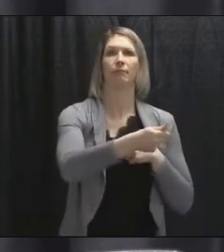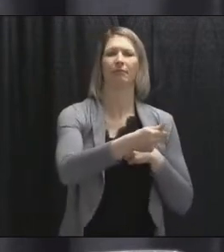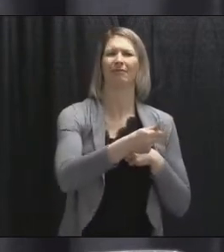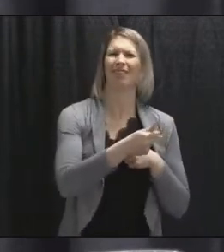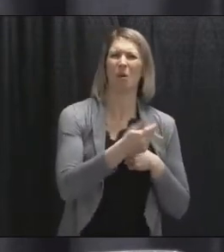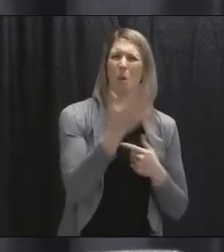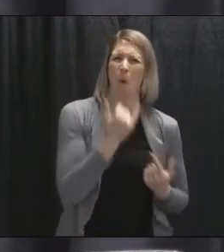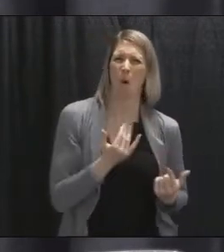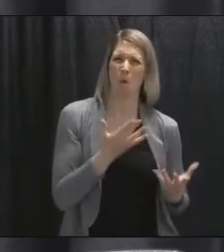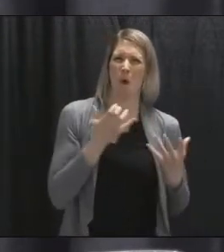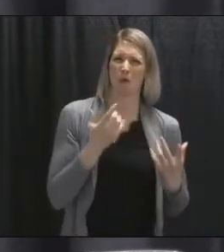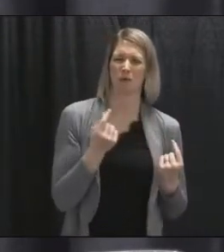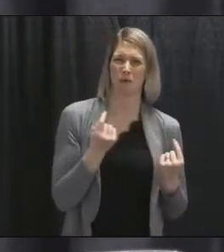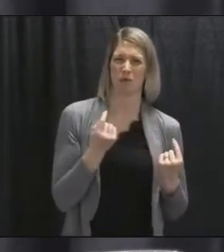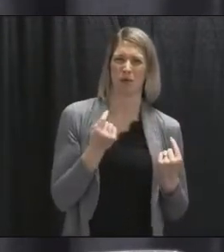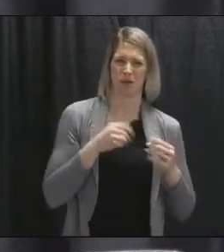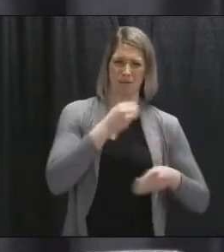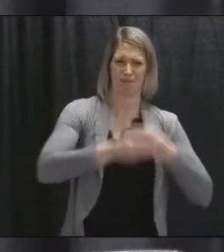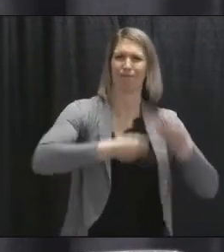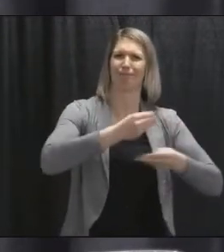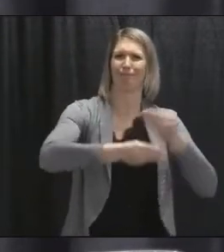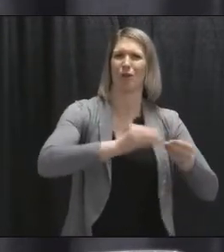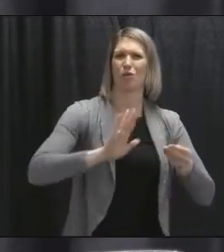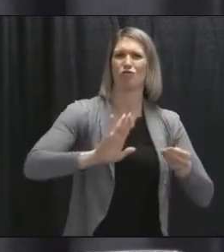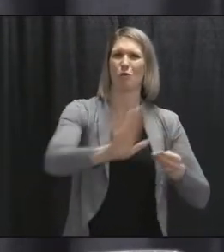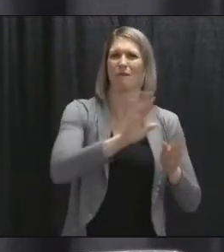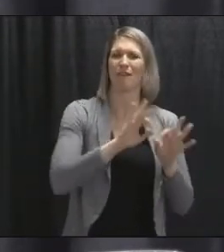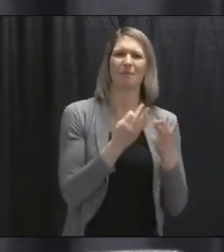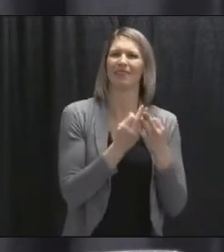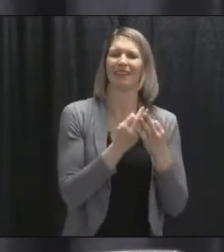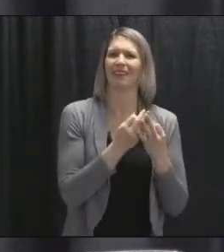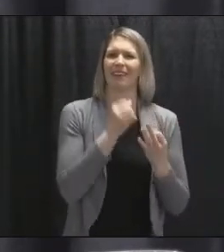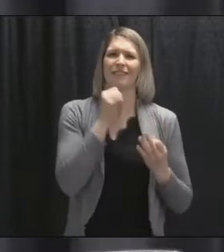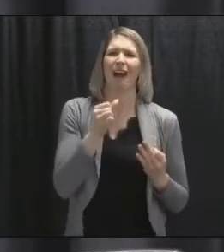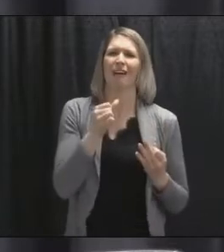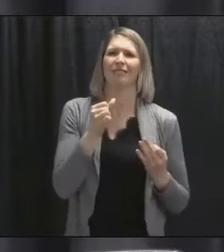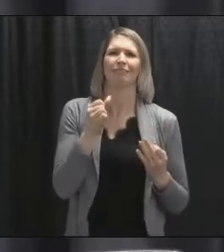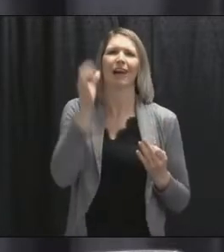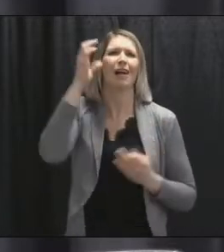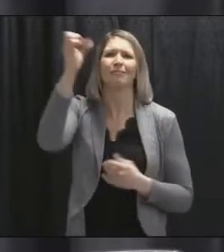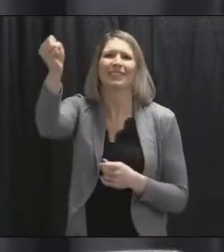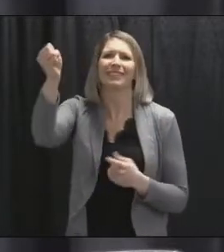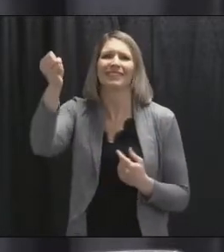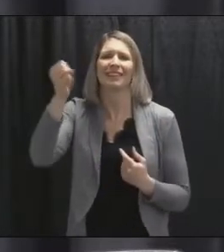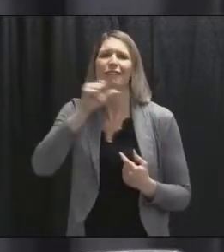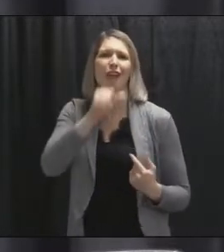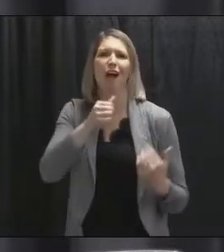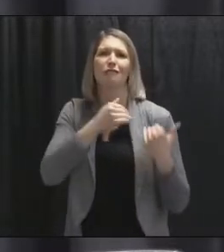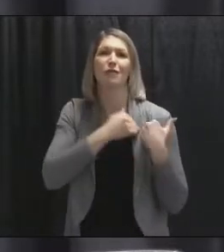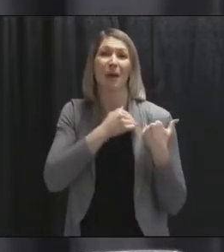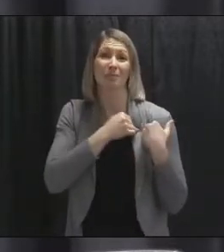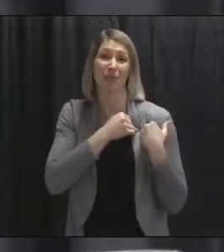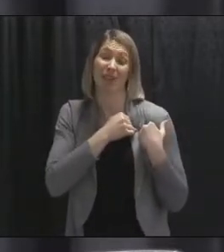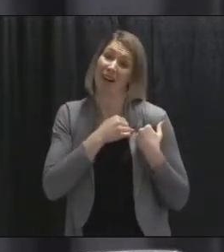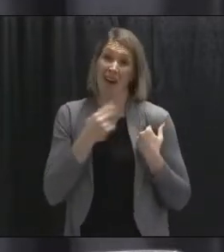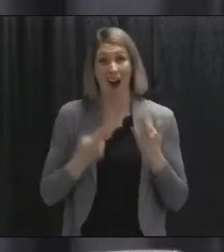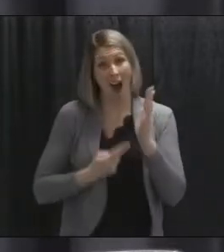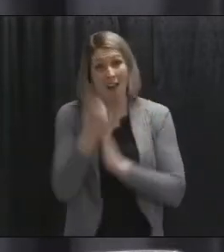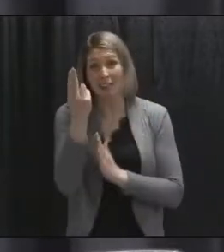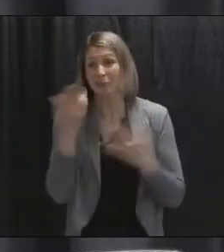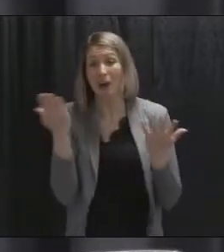ones and your family. It is not at all sensible. It is not at all responsible. It's dangerous, and